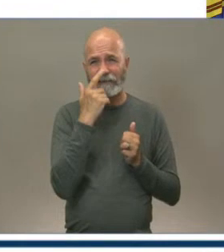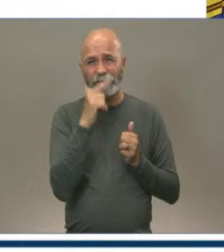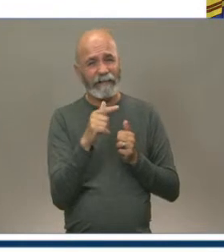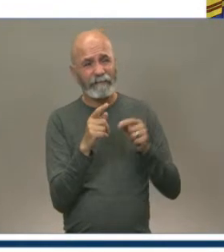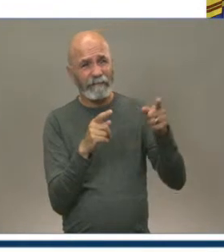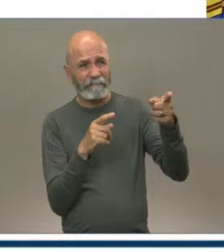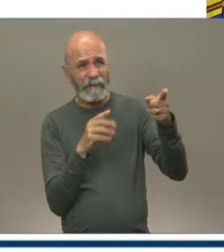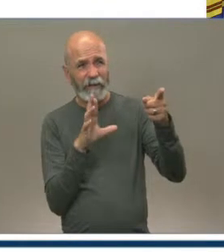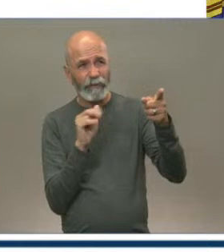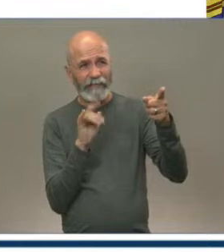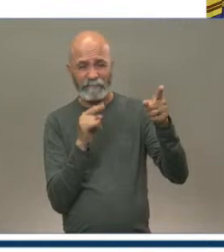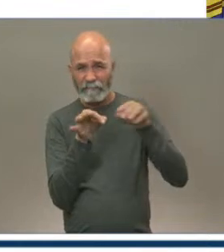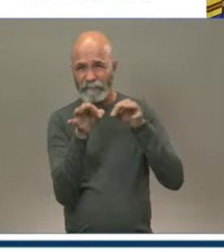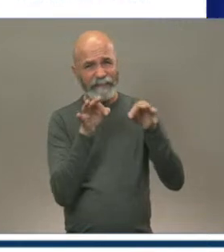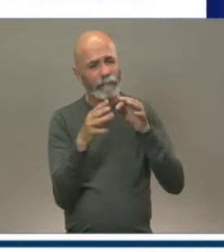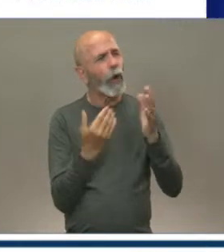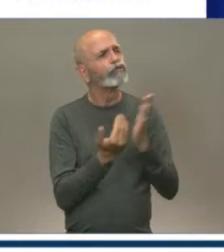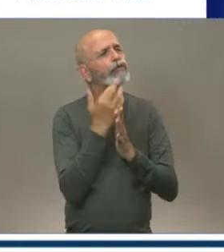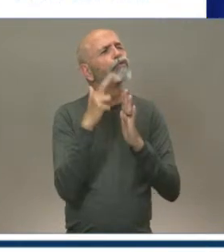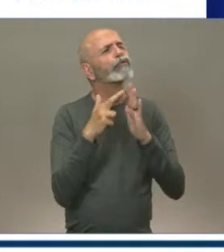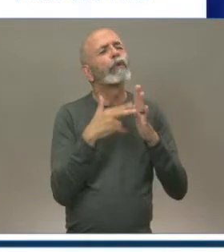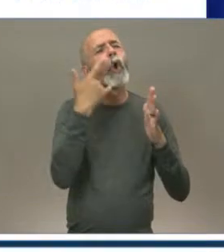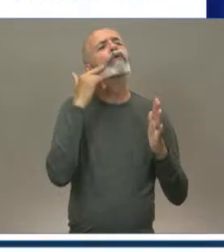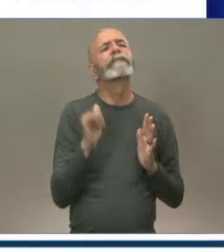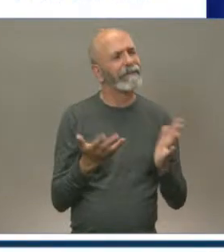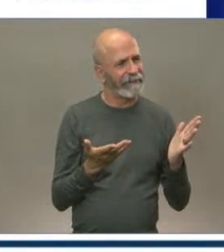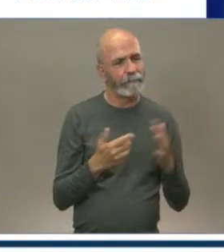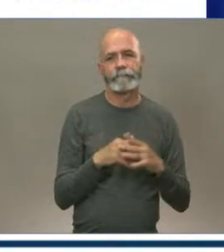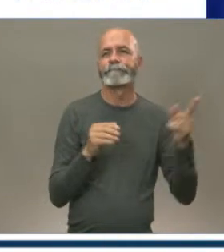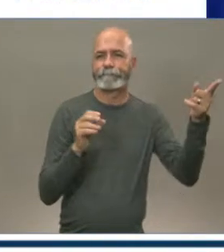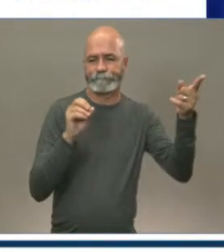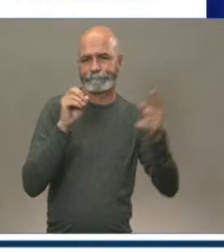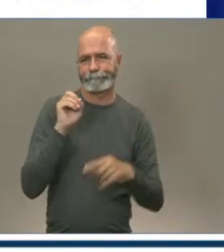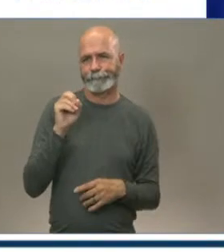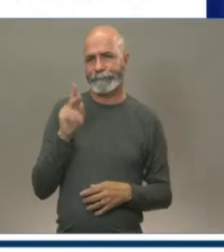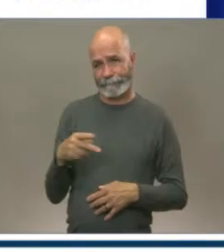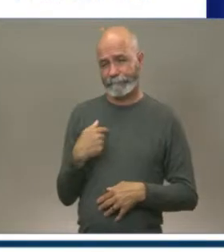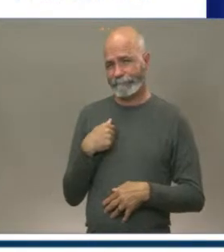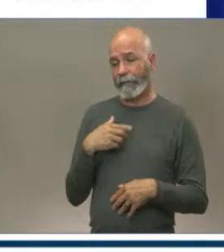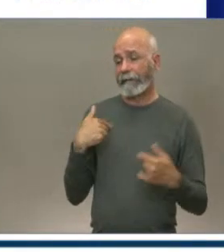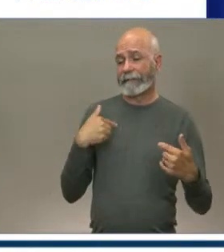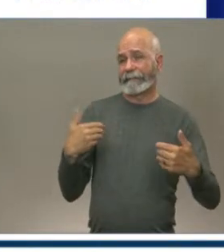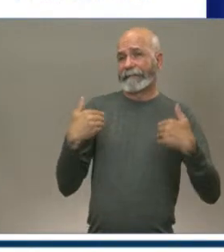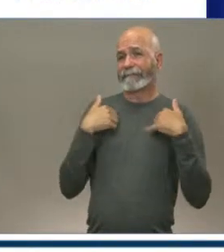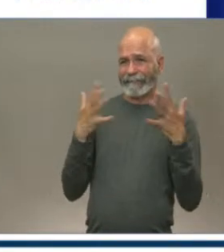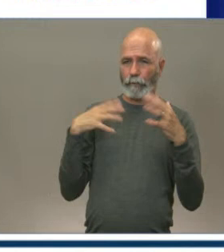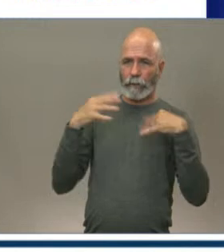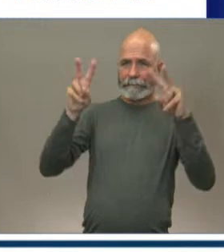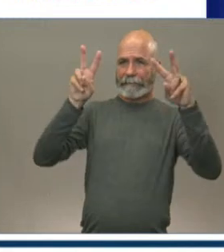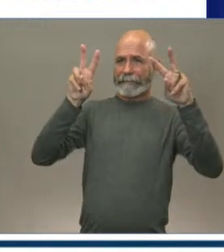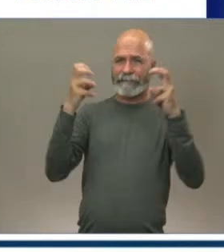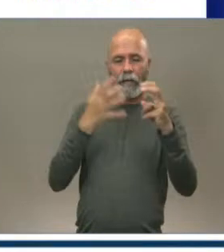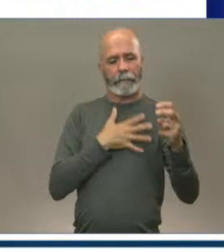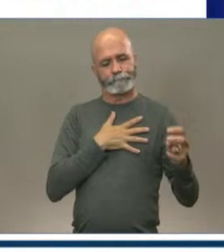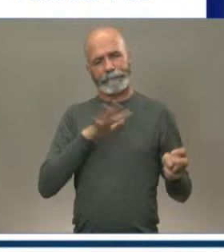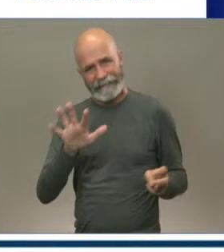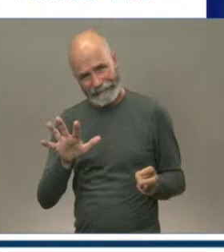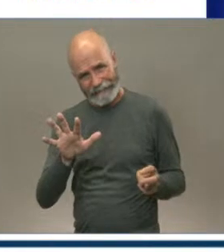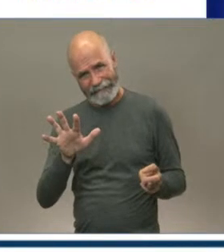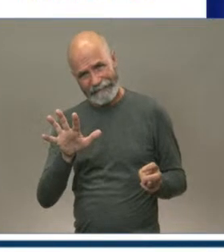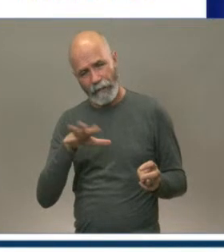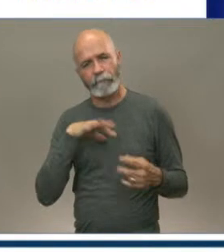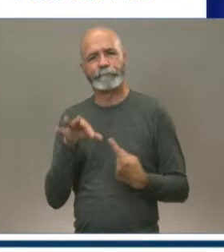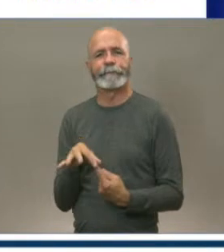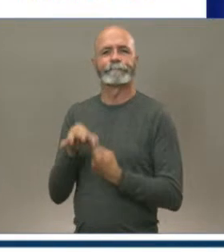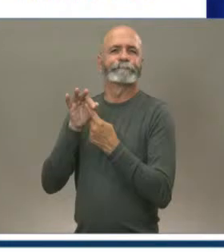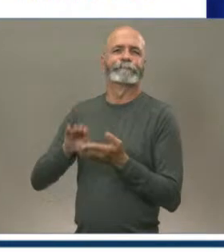So as was outlined in Dr. Strang's remarks, there is a compassionate exemption clause for those that have